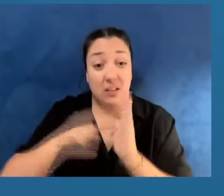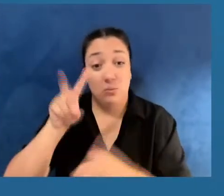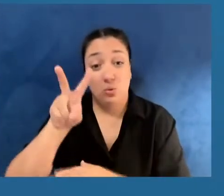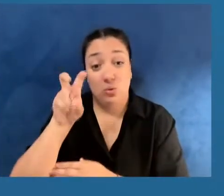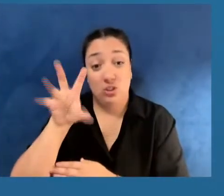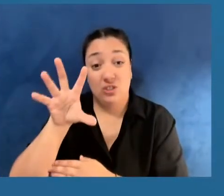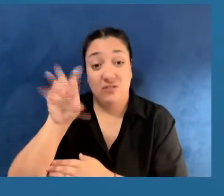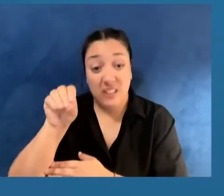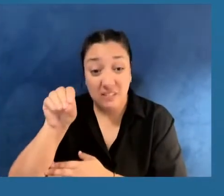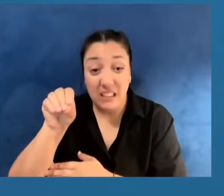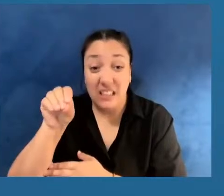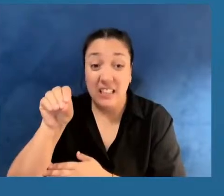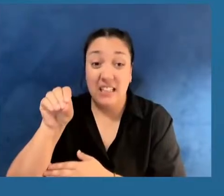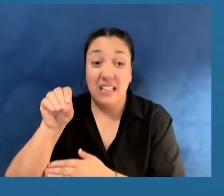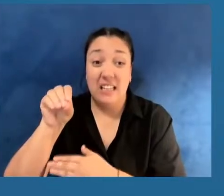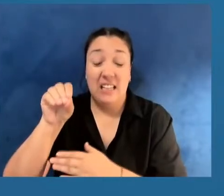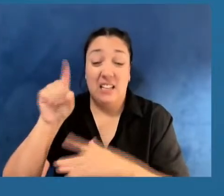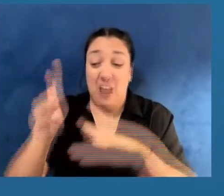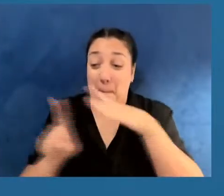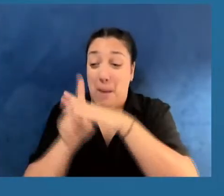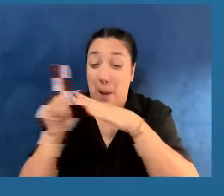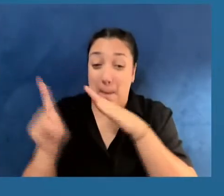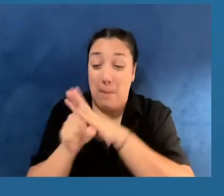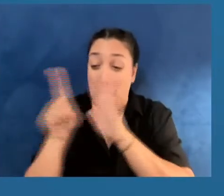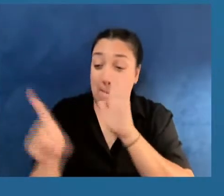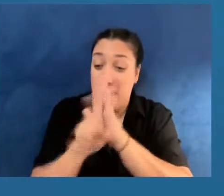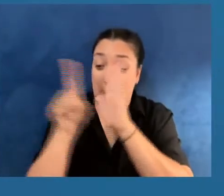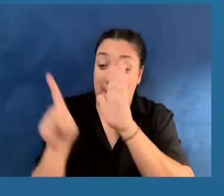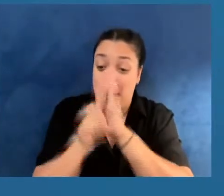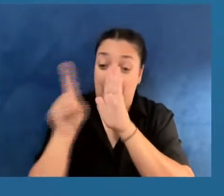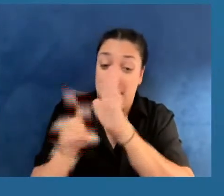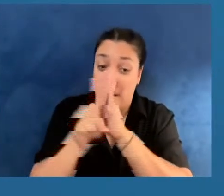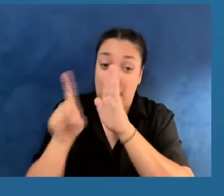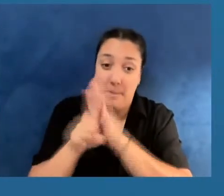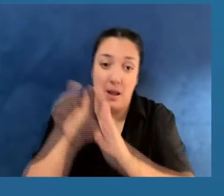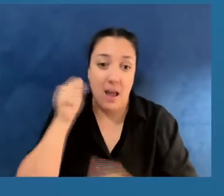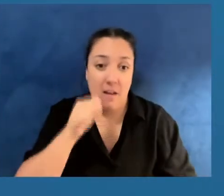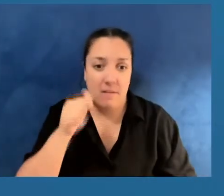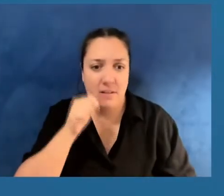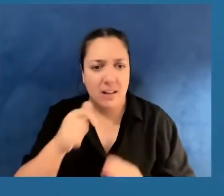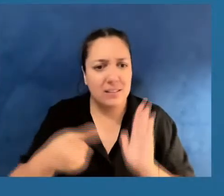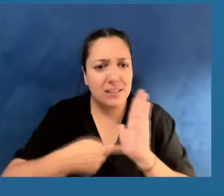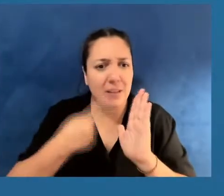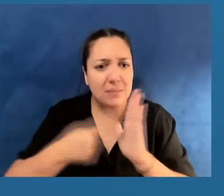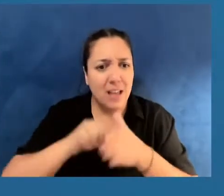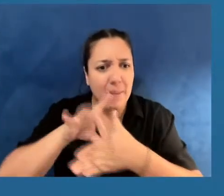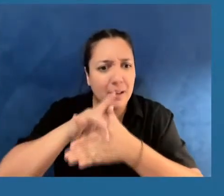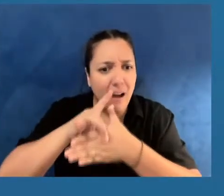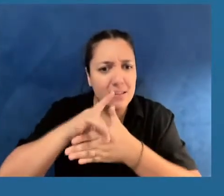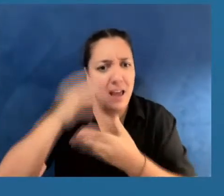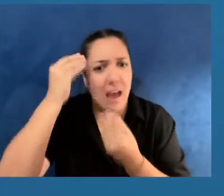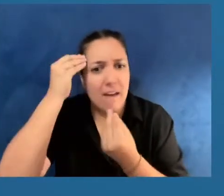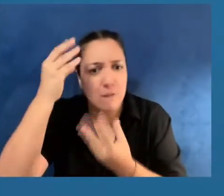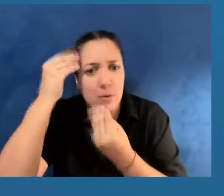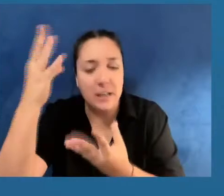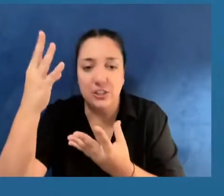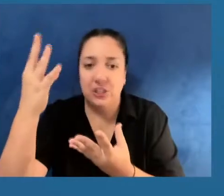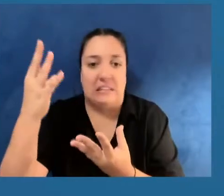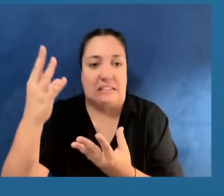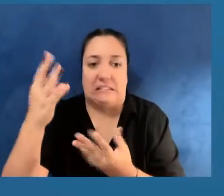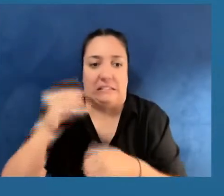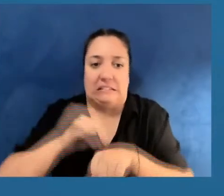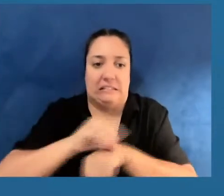darker content and negative content, and not just that, but it's also monetizing our kids' mental health. They've been